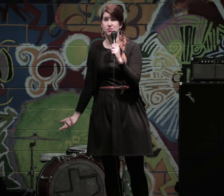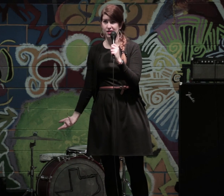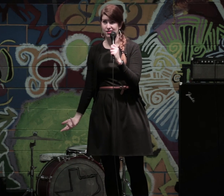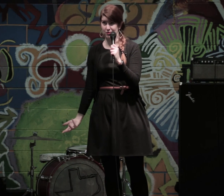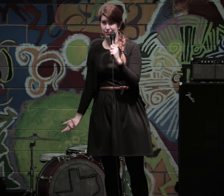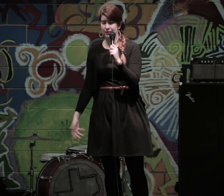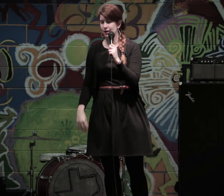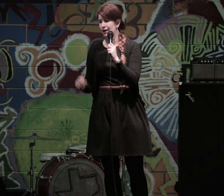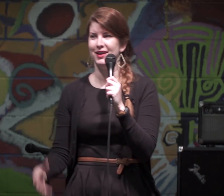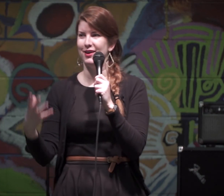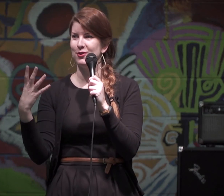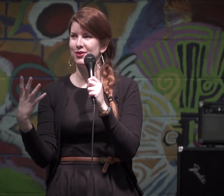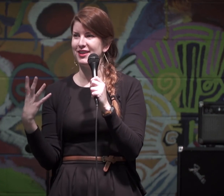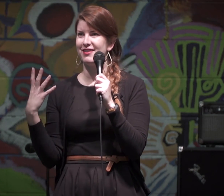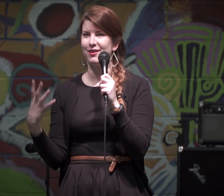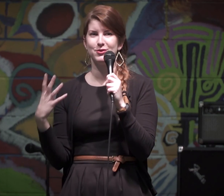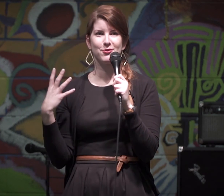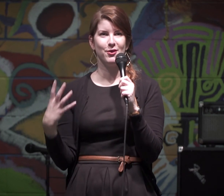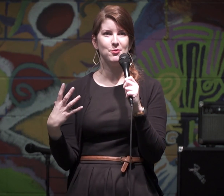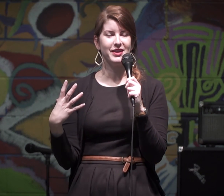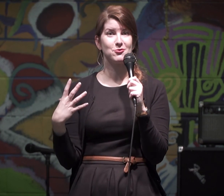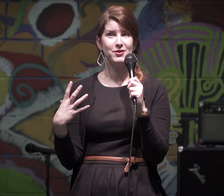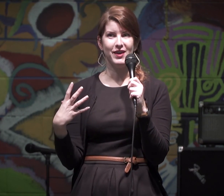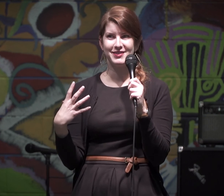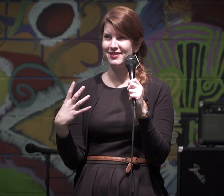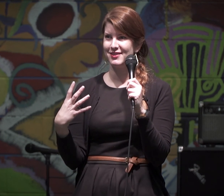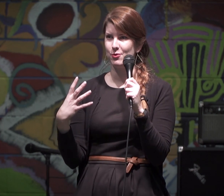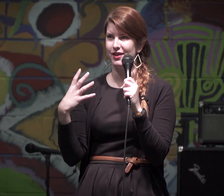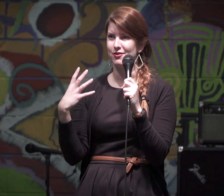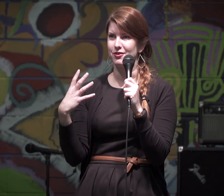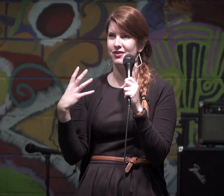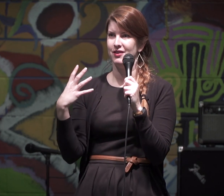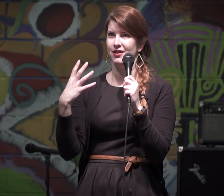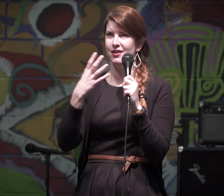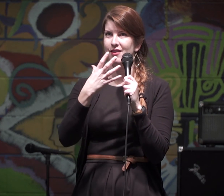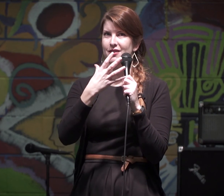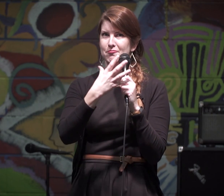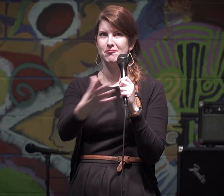not always possible. If you look at language globally, it's really fascinating to see the way other